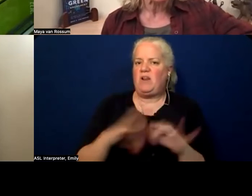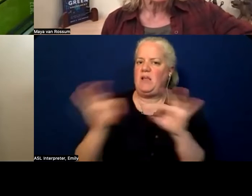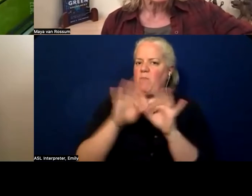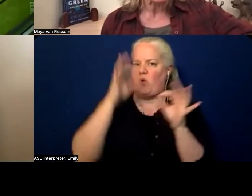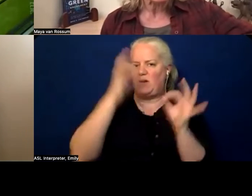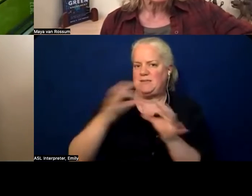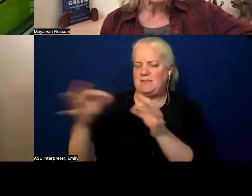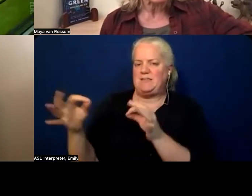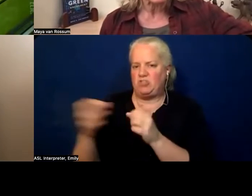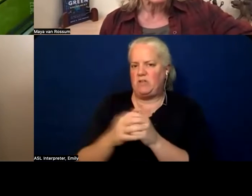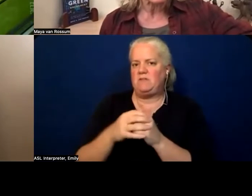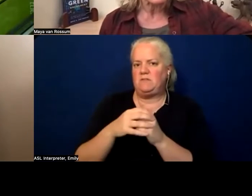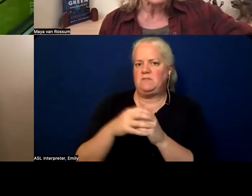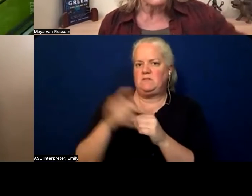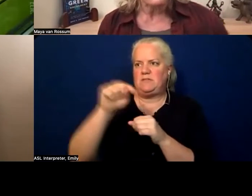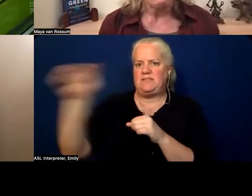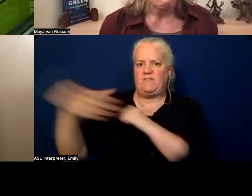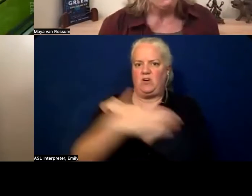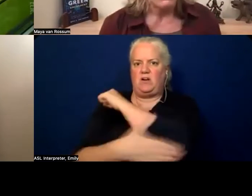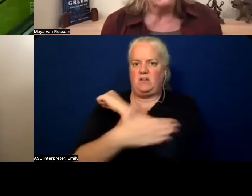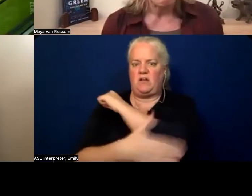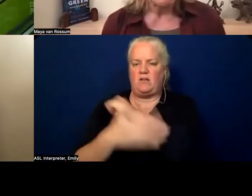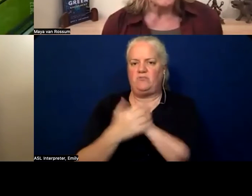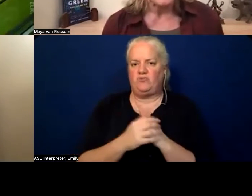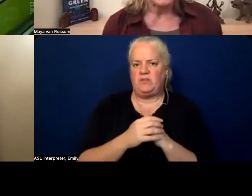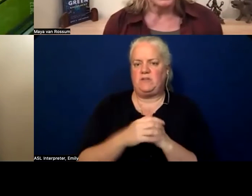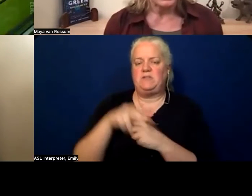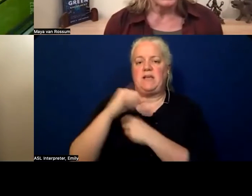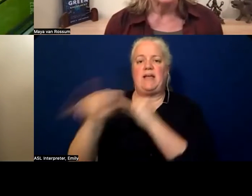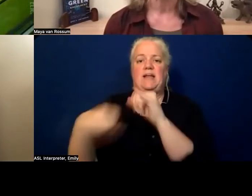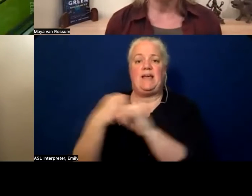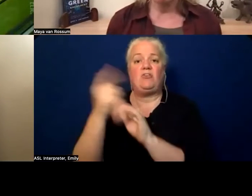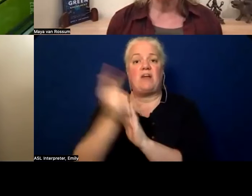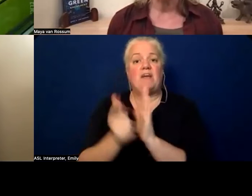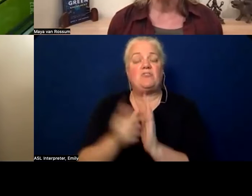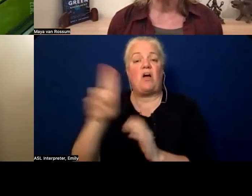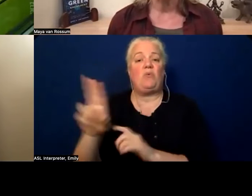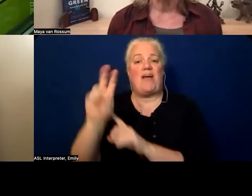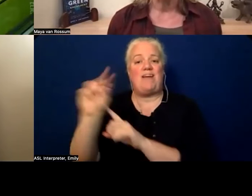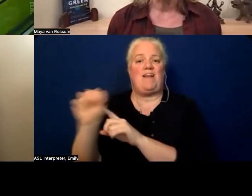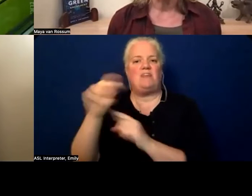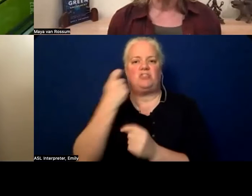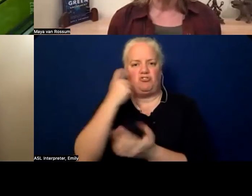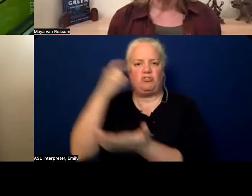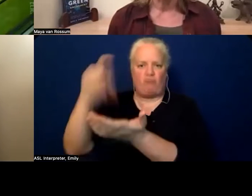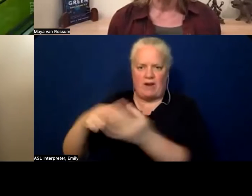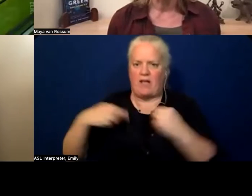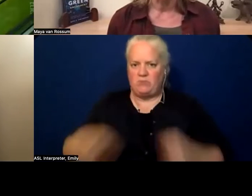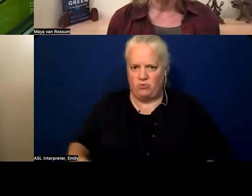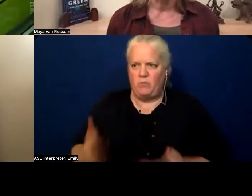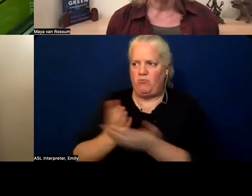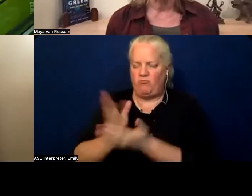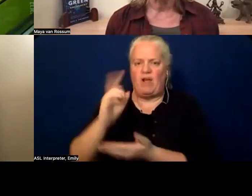law is one thing, and of course, the United Nations just recognized a human right to a healthy environment, and the United States voted in favor of